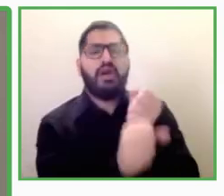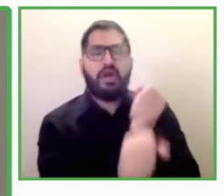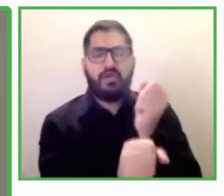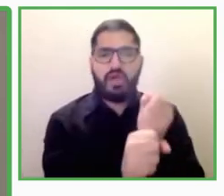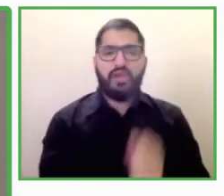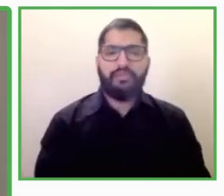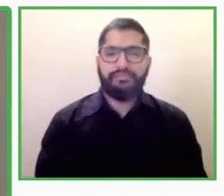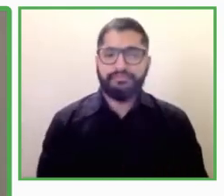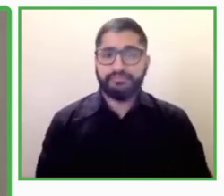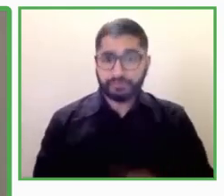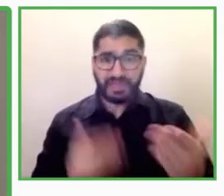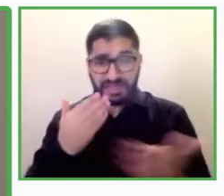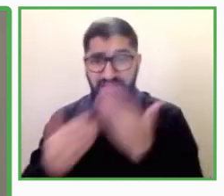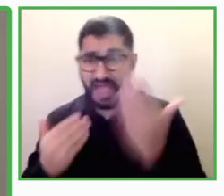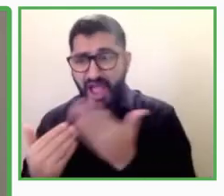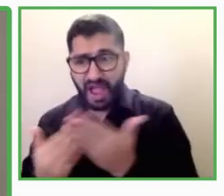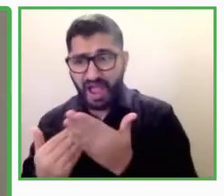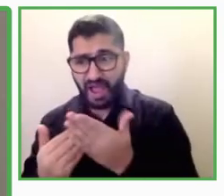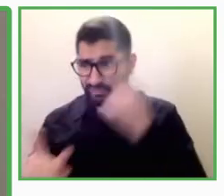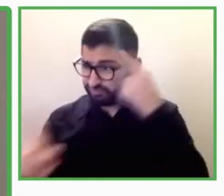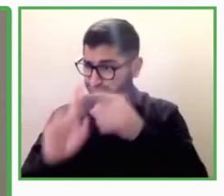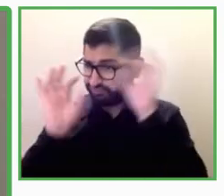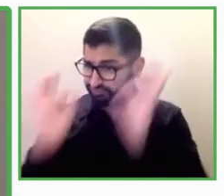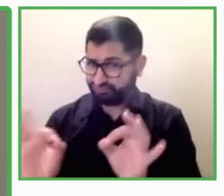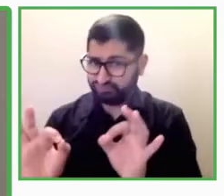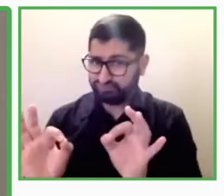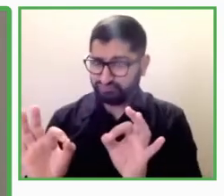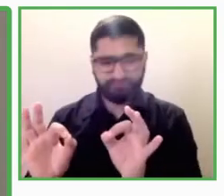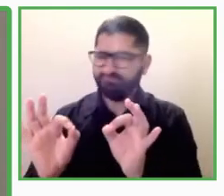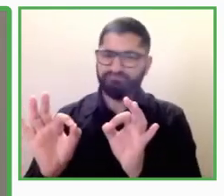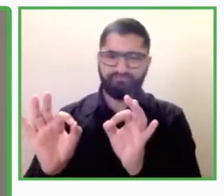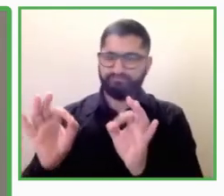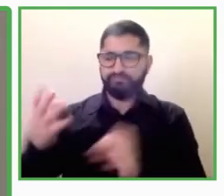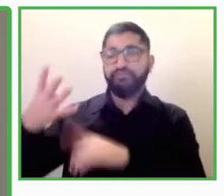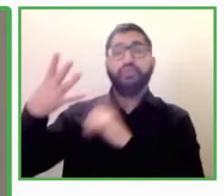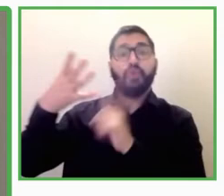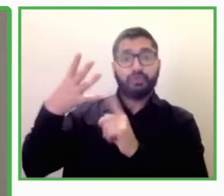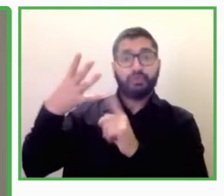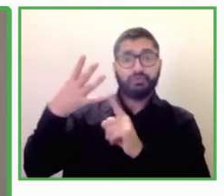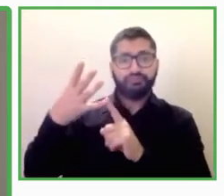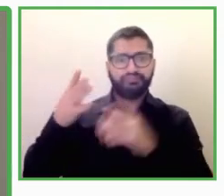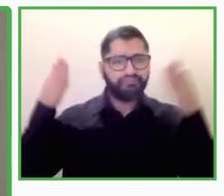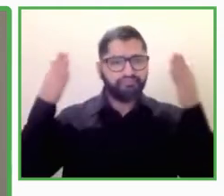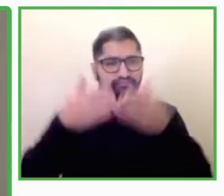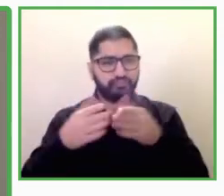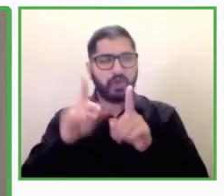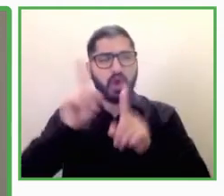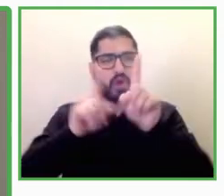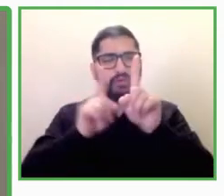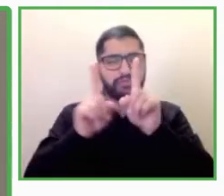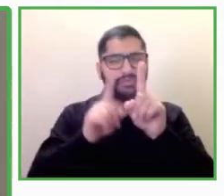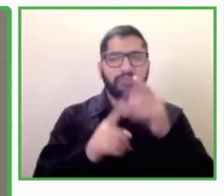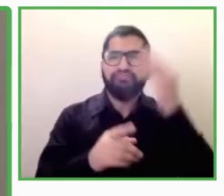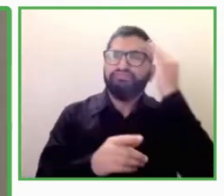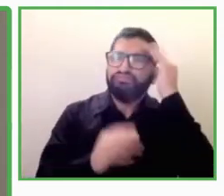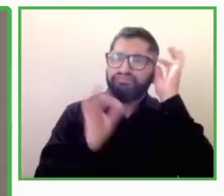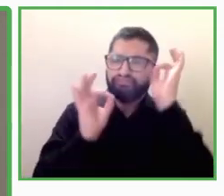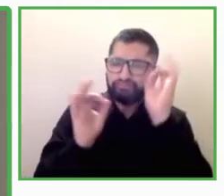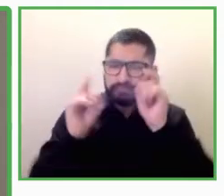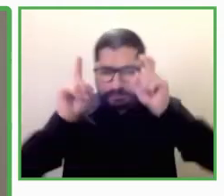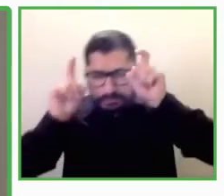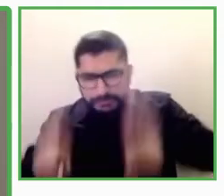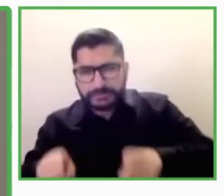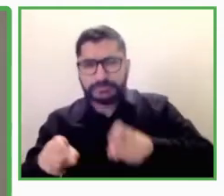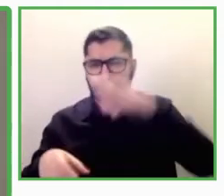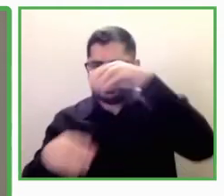element of the employment systems that ONCE believes crucial when